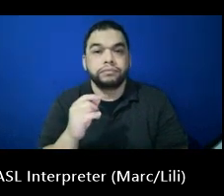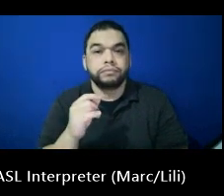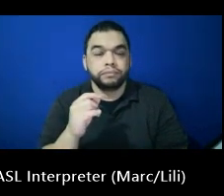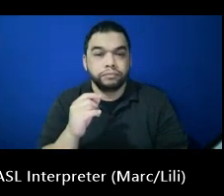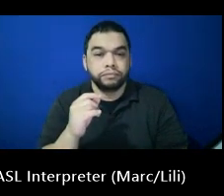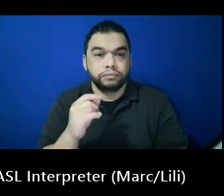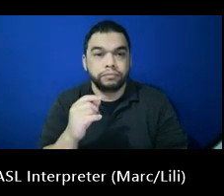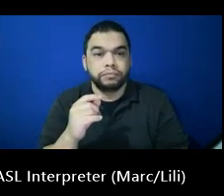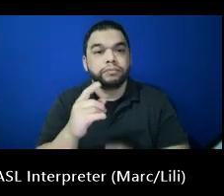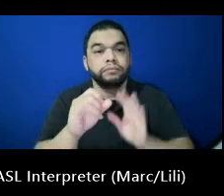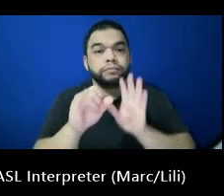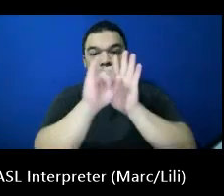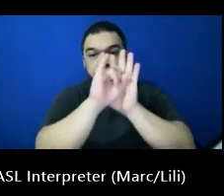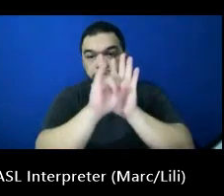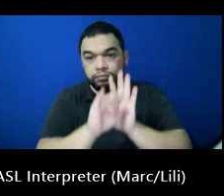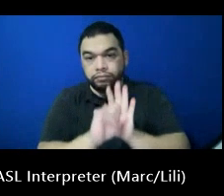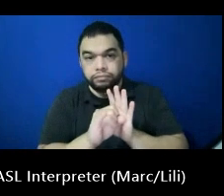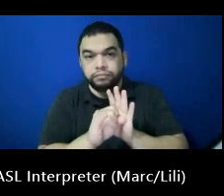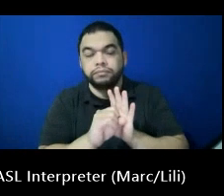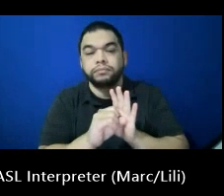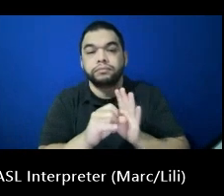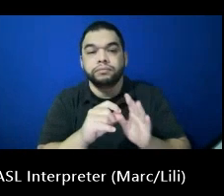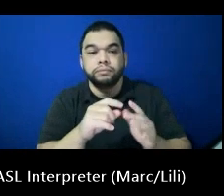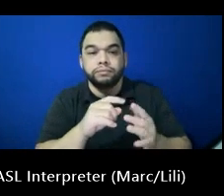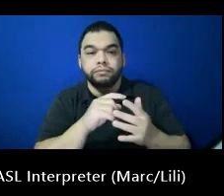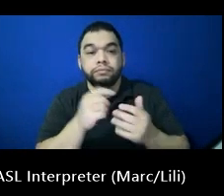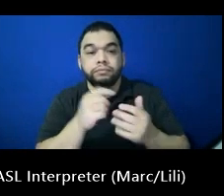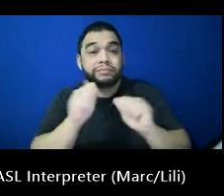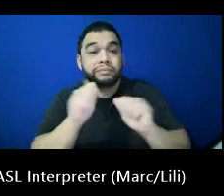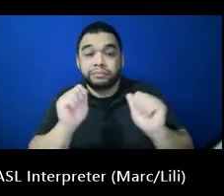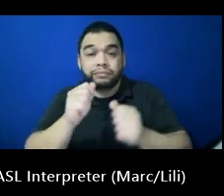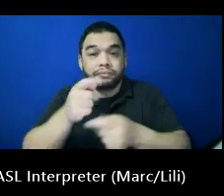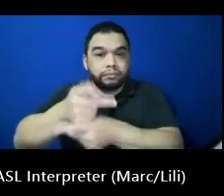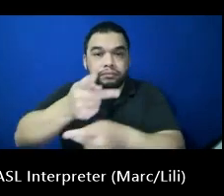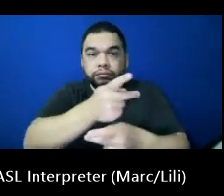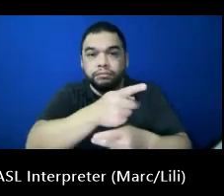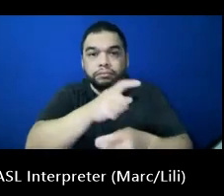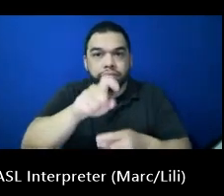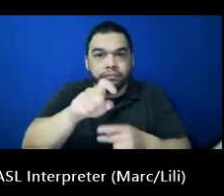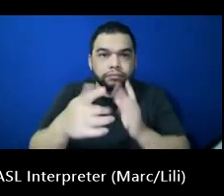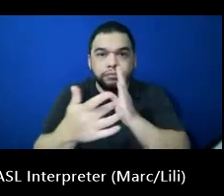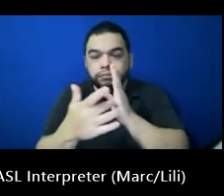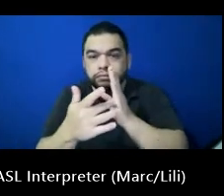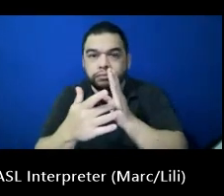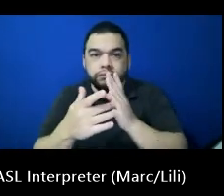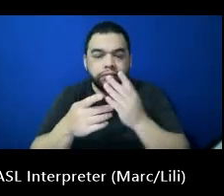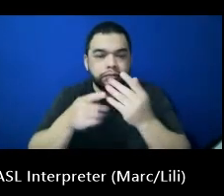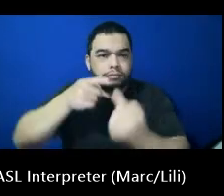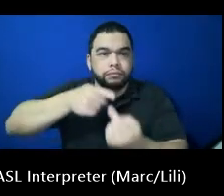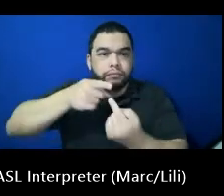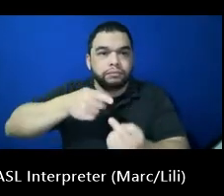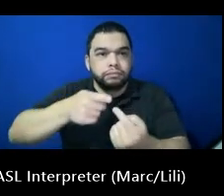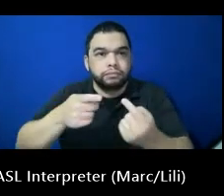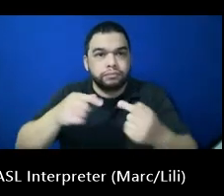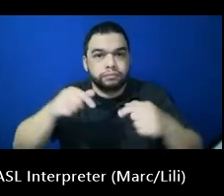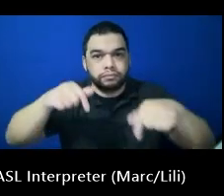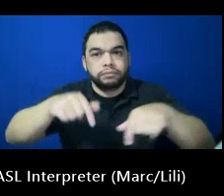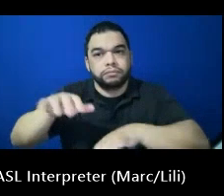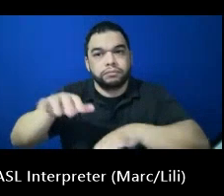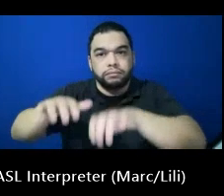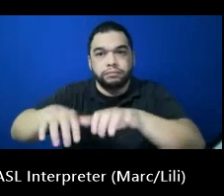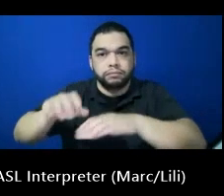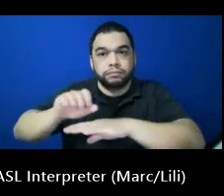Geospatial Information Manager, and of course, a UPR student, Paloma Rodriguez, who is an assistant of the investigation